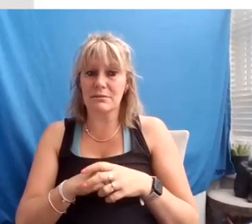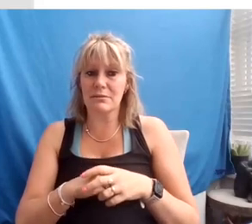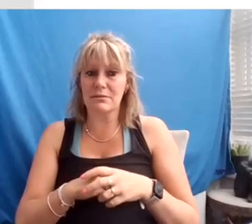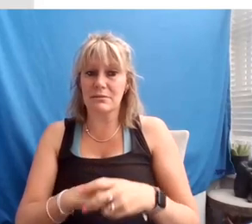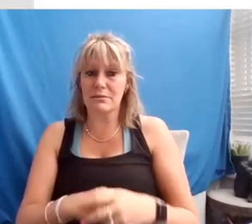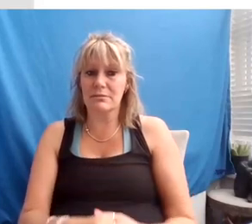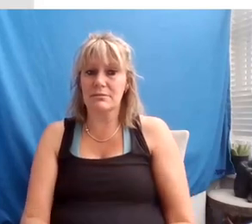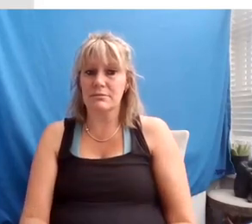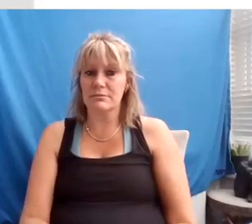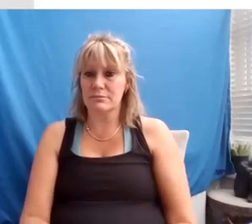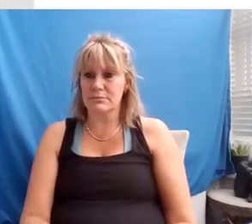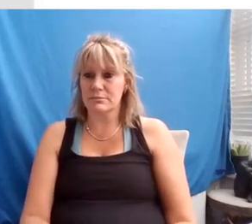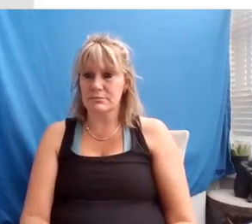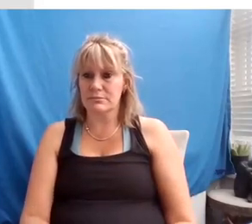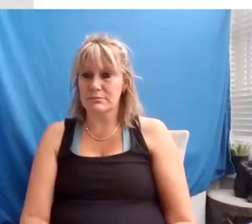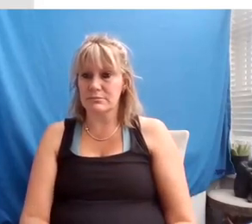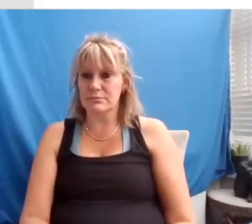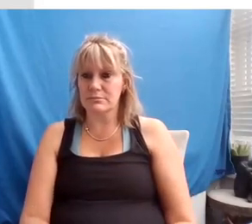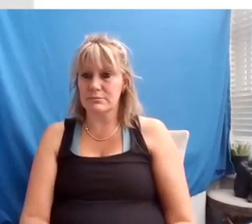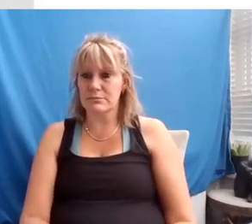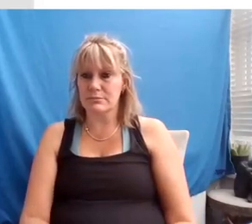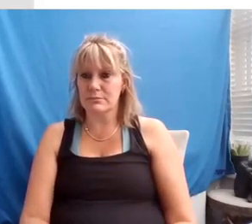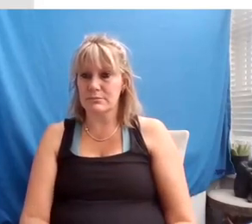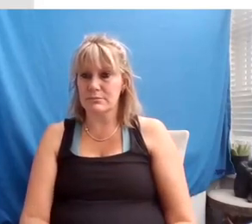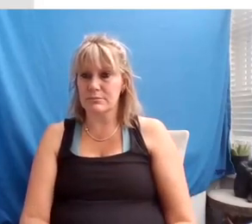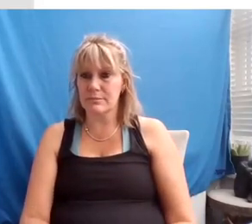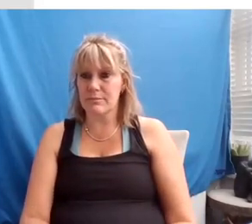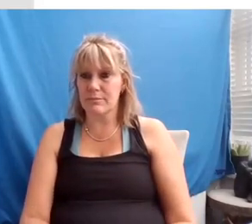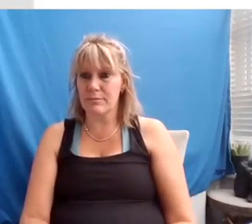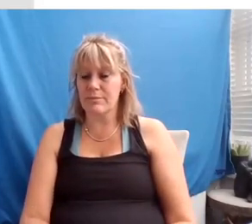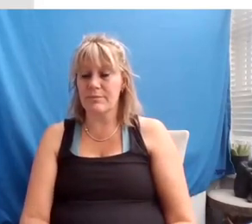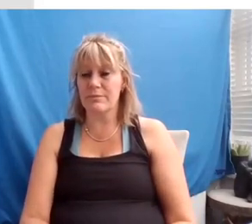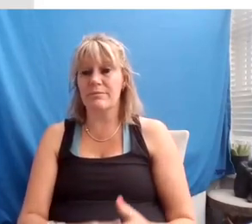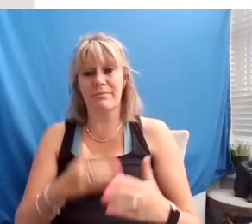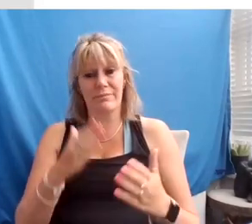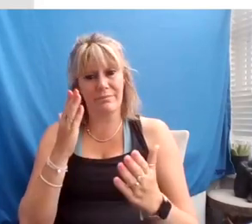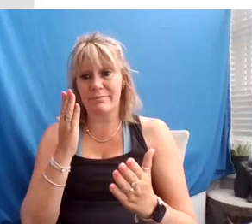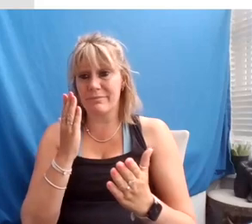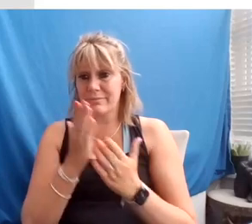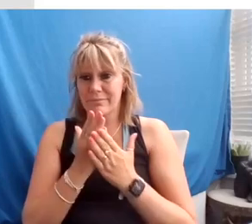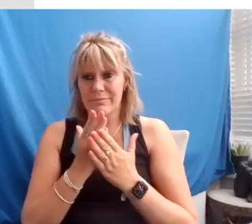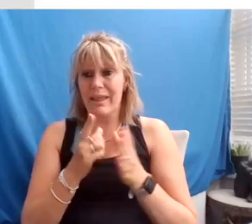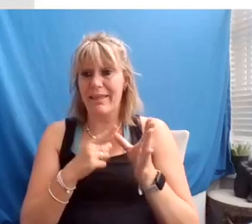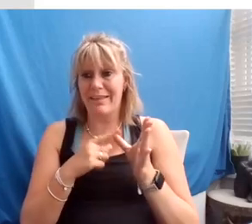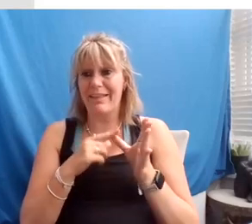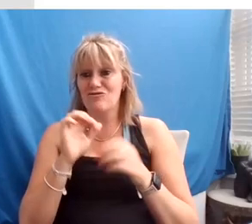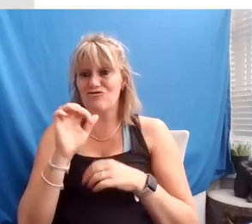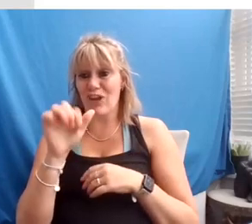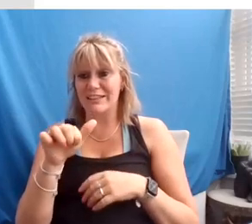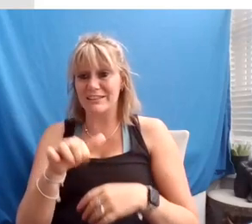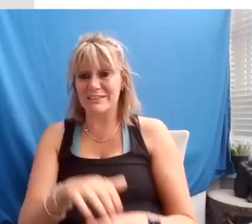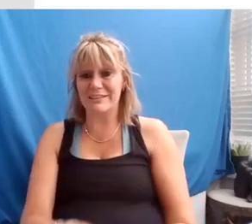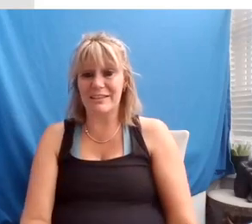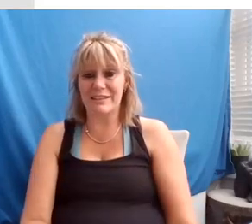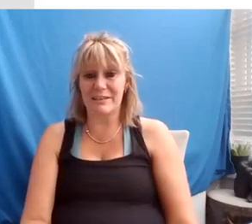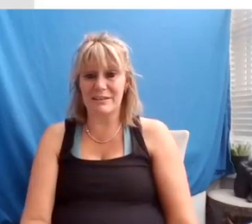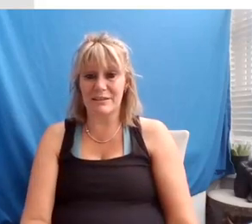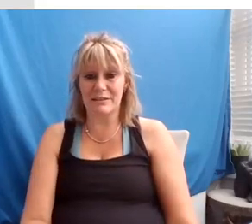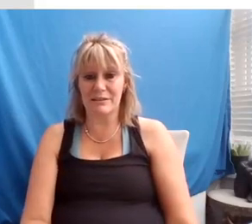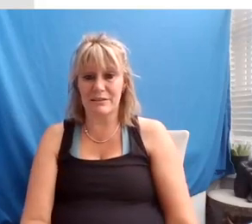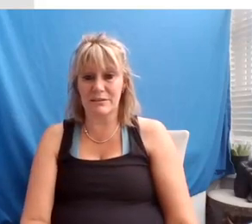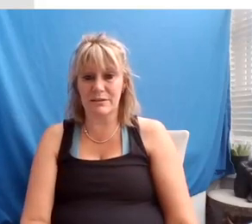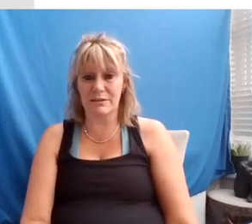Really imposing. That's absolutely right, Angus. Thank you for that.